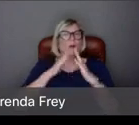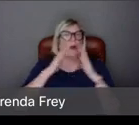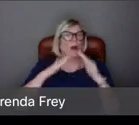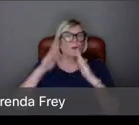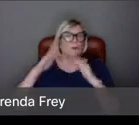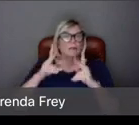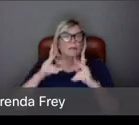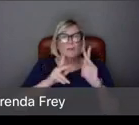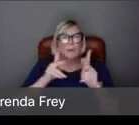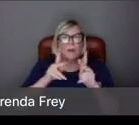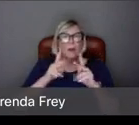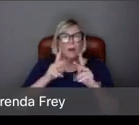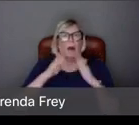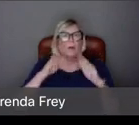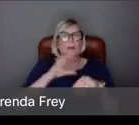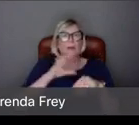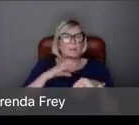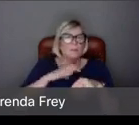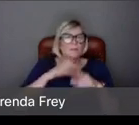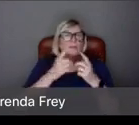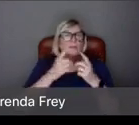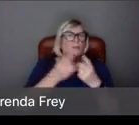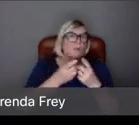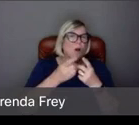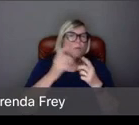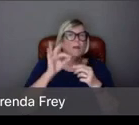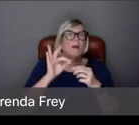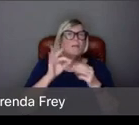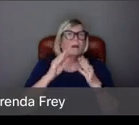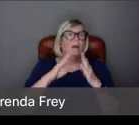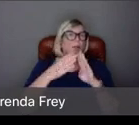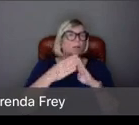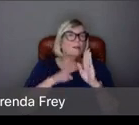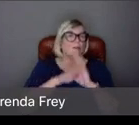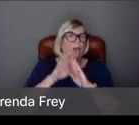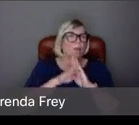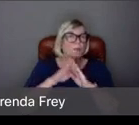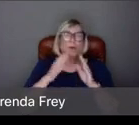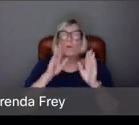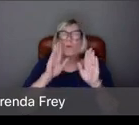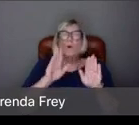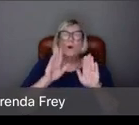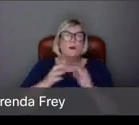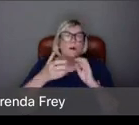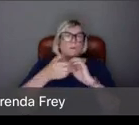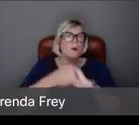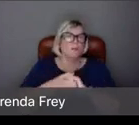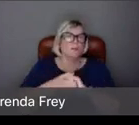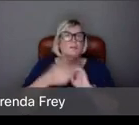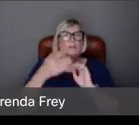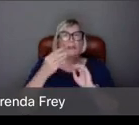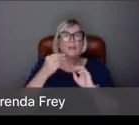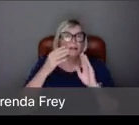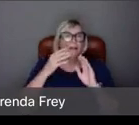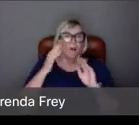folks, Housing Commission, Department of Housing and Community Development. So wonderful partners, and I'm confident they're also sharing